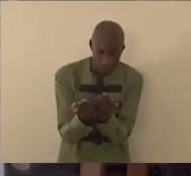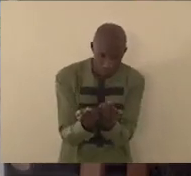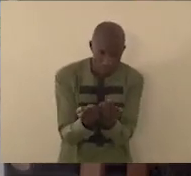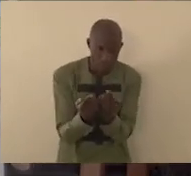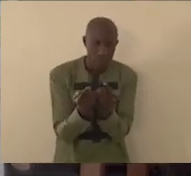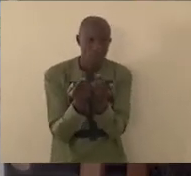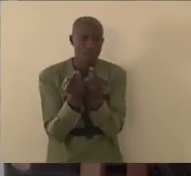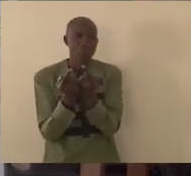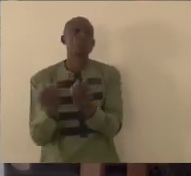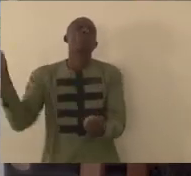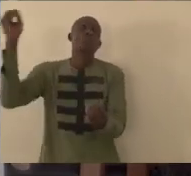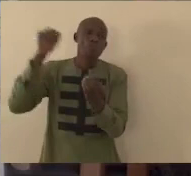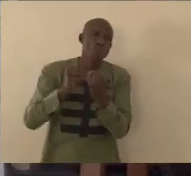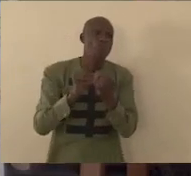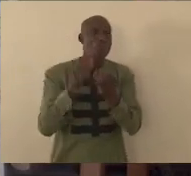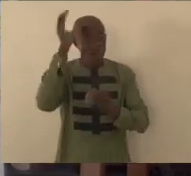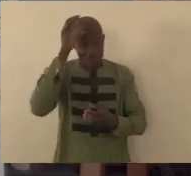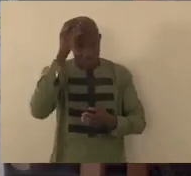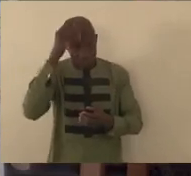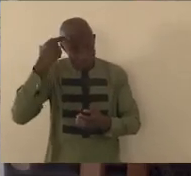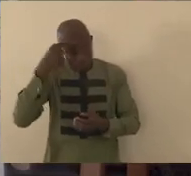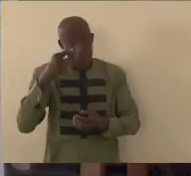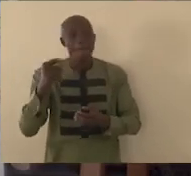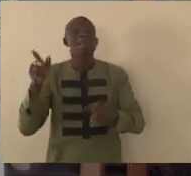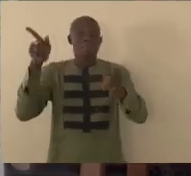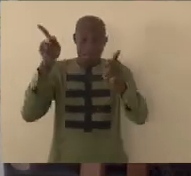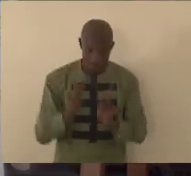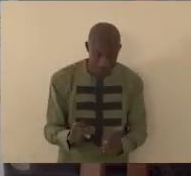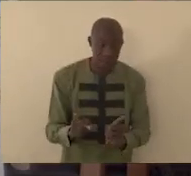groups more concerned for personal power